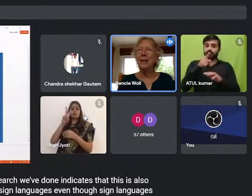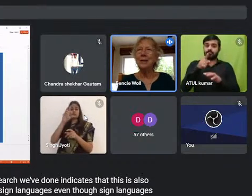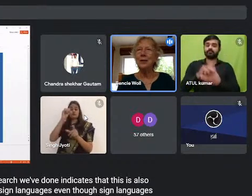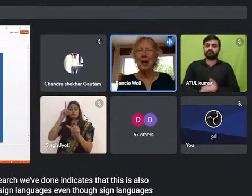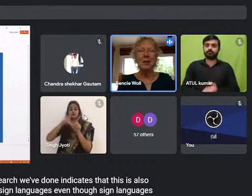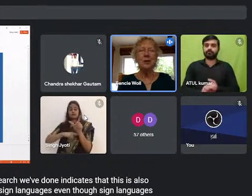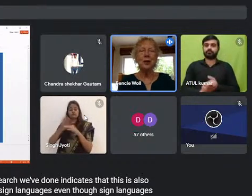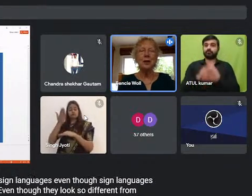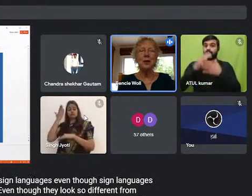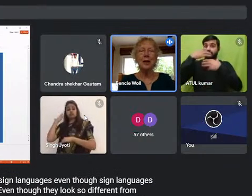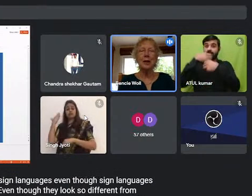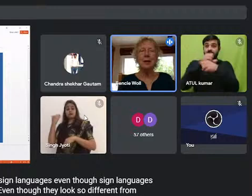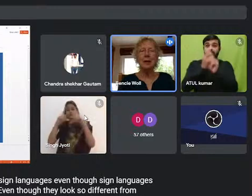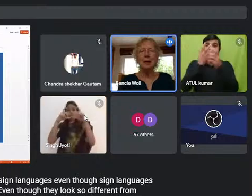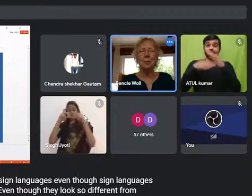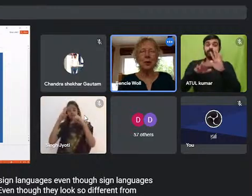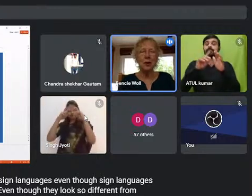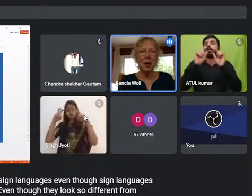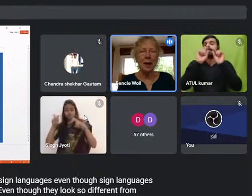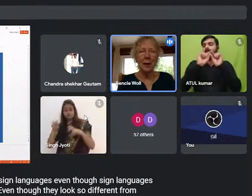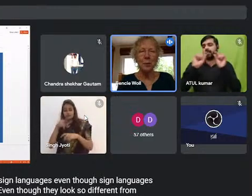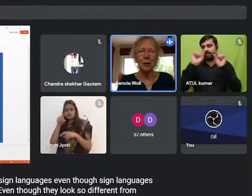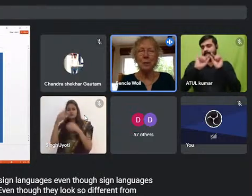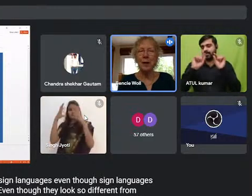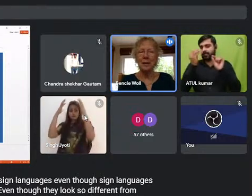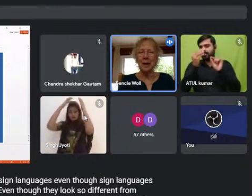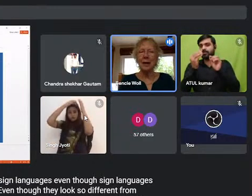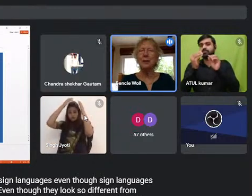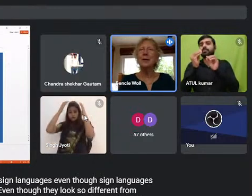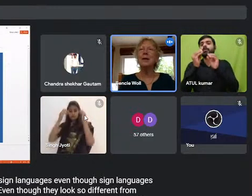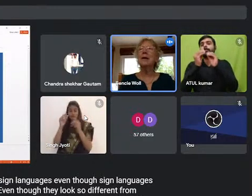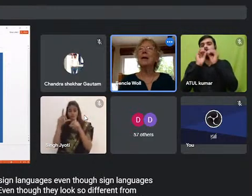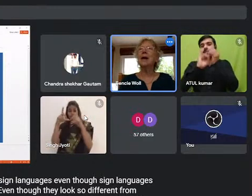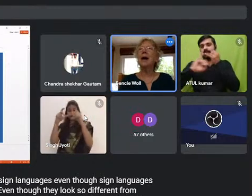we created sentences in British Sign Language in